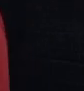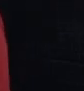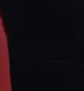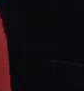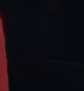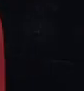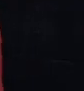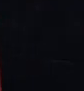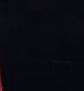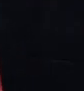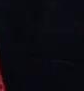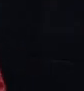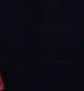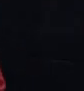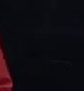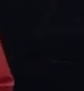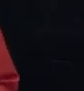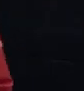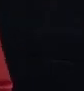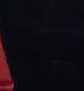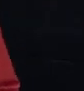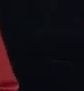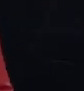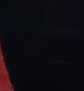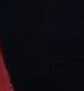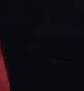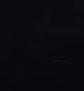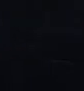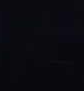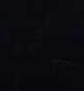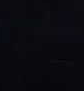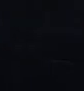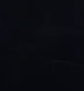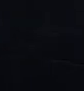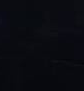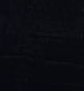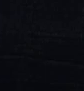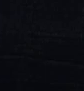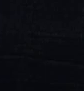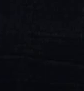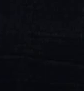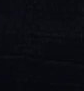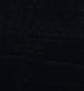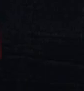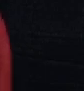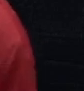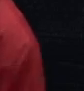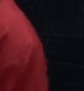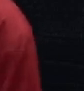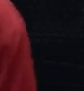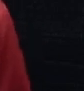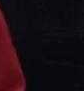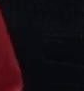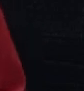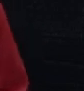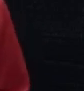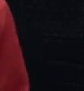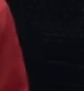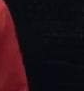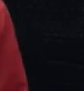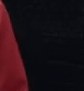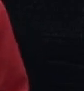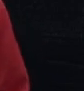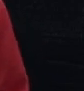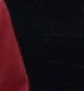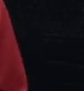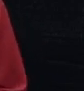sense of why why spending happens potentially the way it does, right? Yes, yes, exactly,